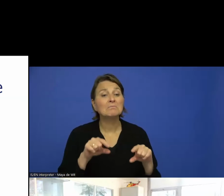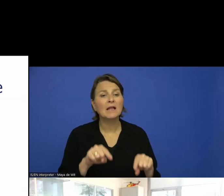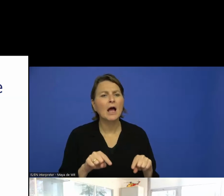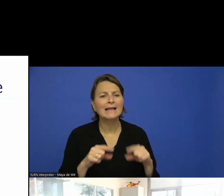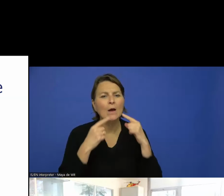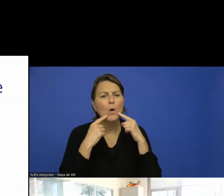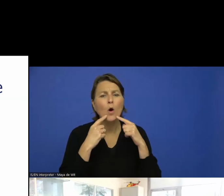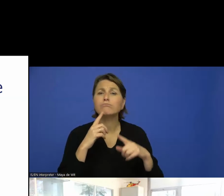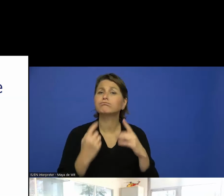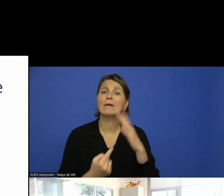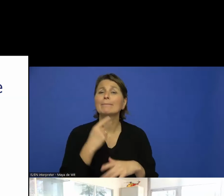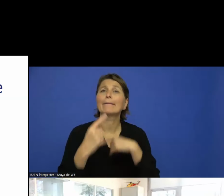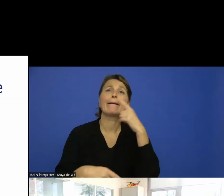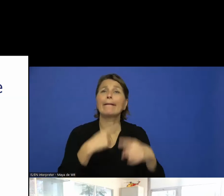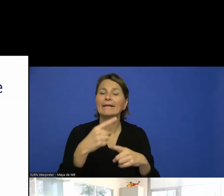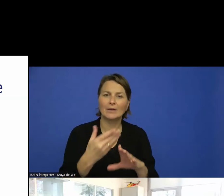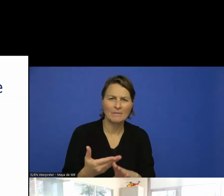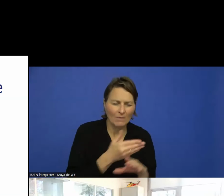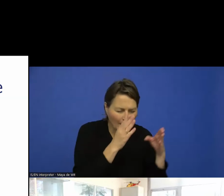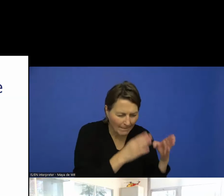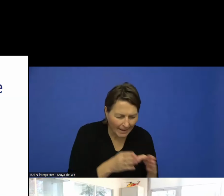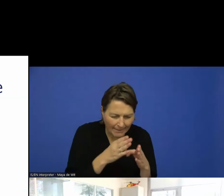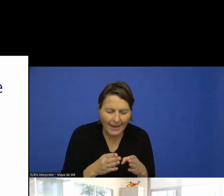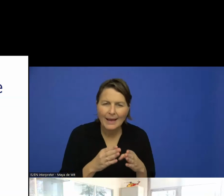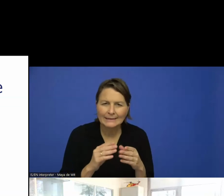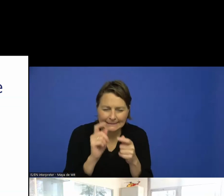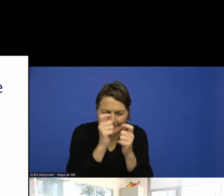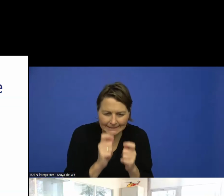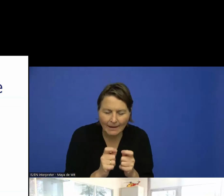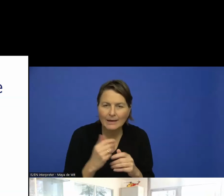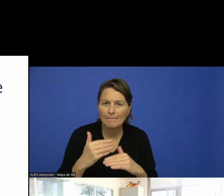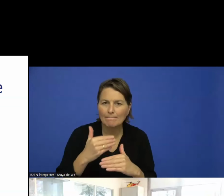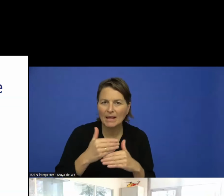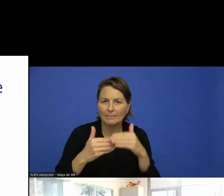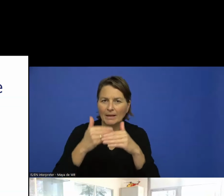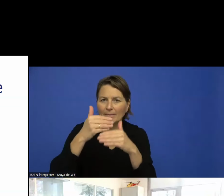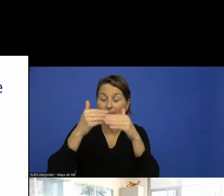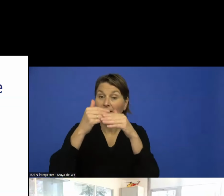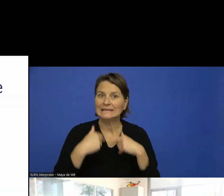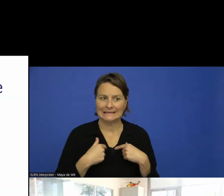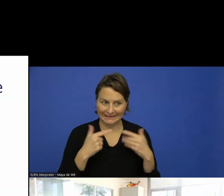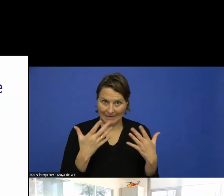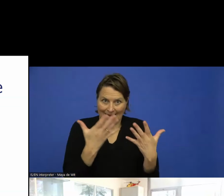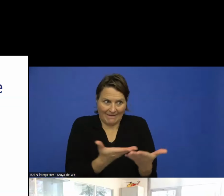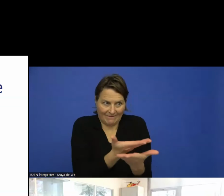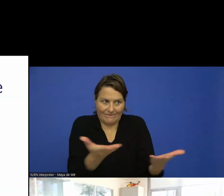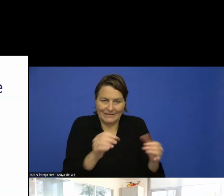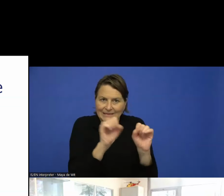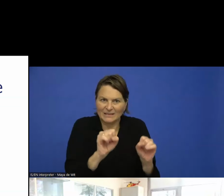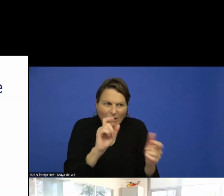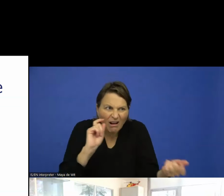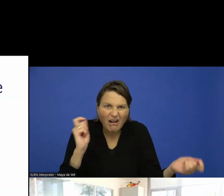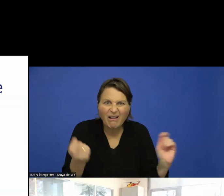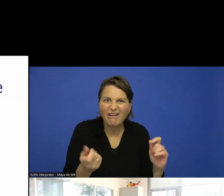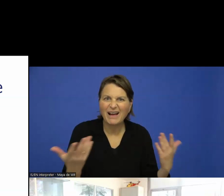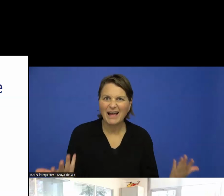planned, designed, and built. Often difficult when things already exist. And the traditional